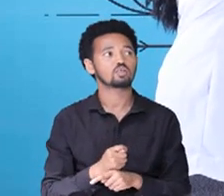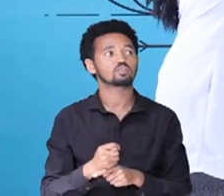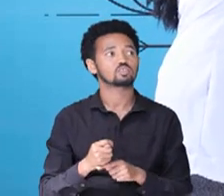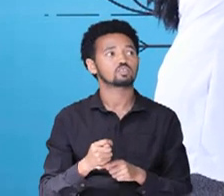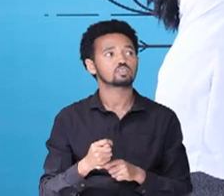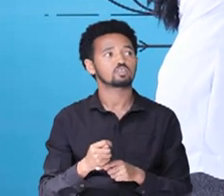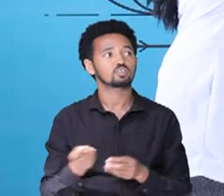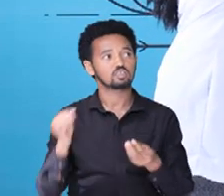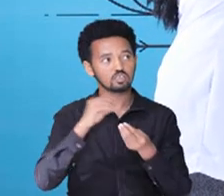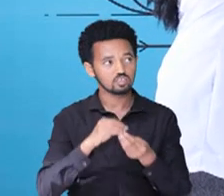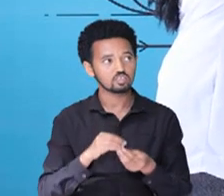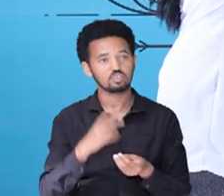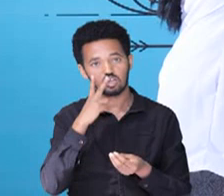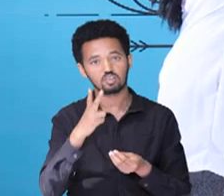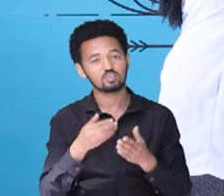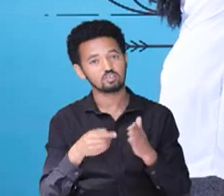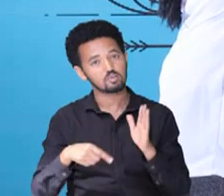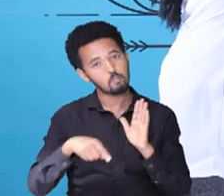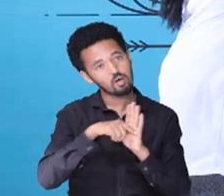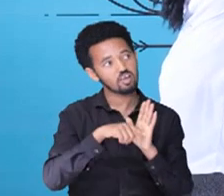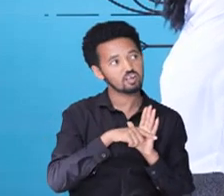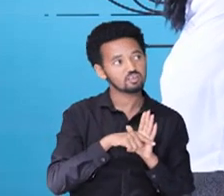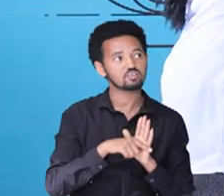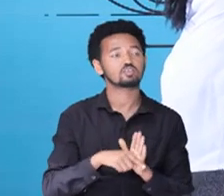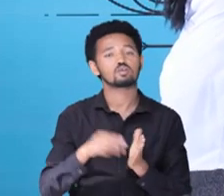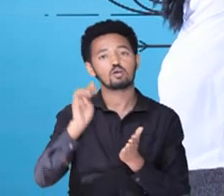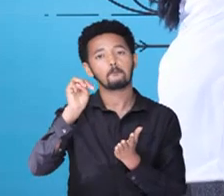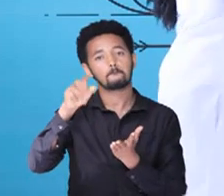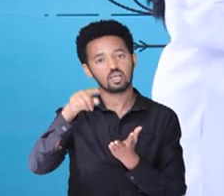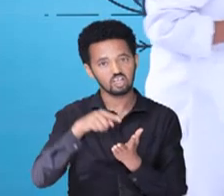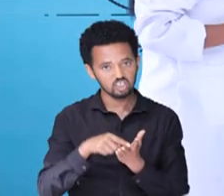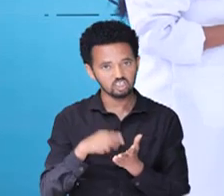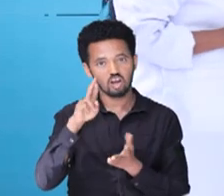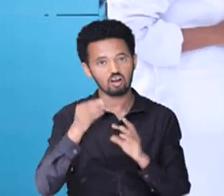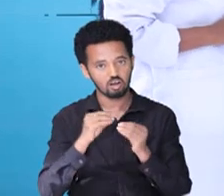increase plus or minus net migration rate.